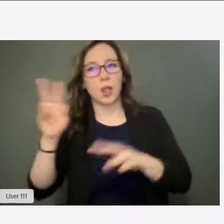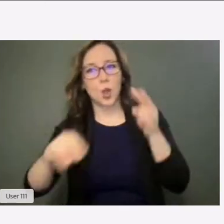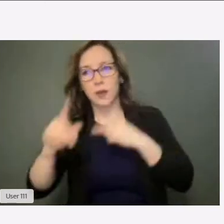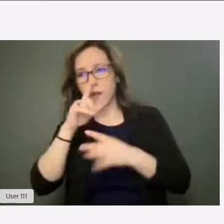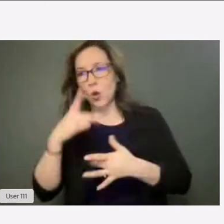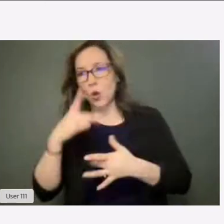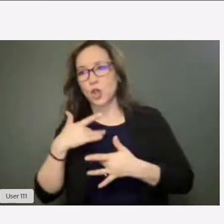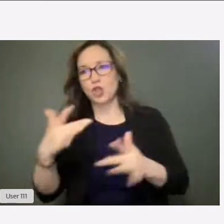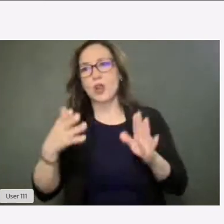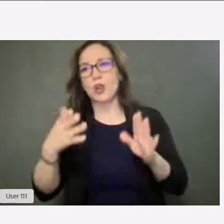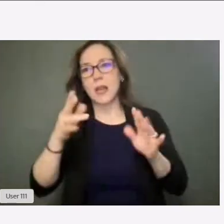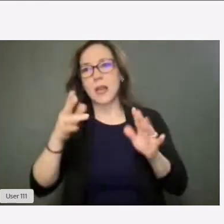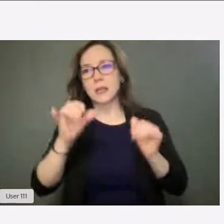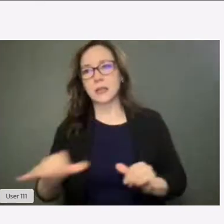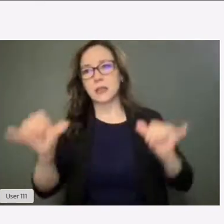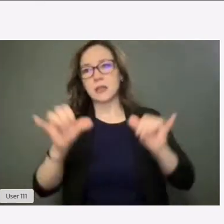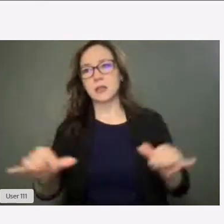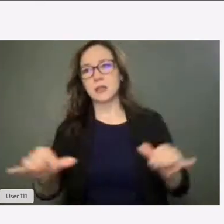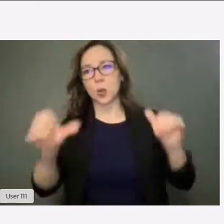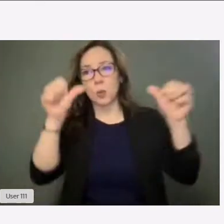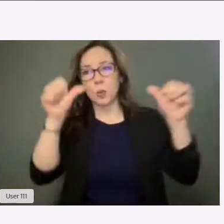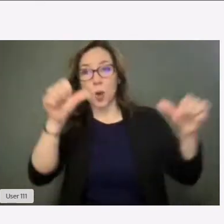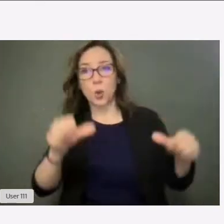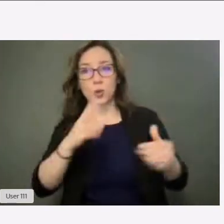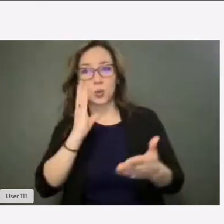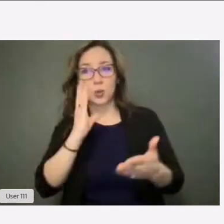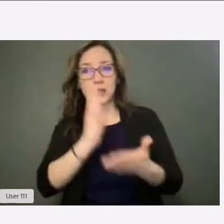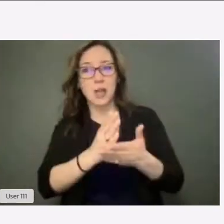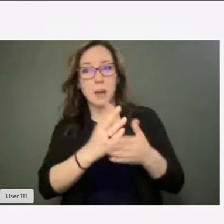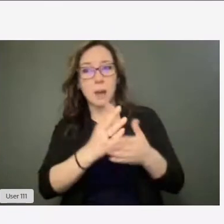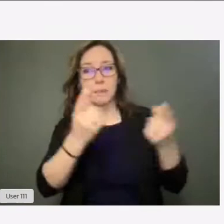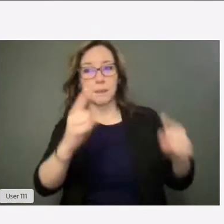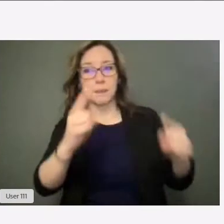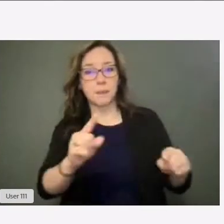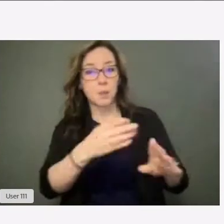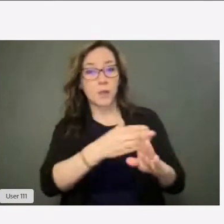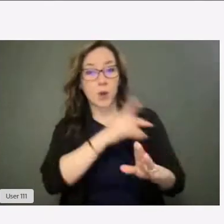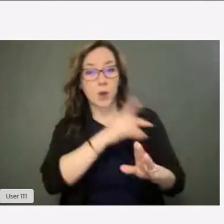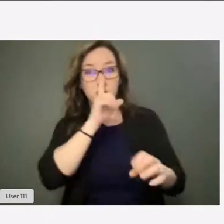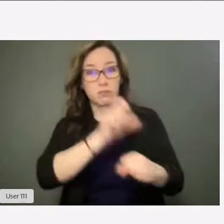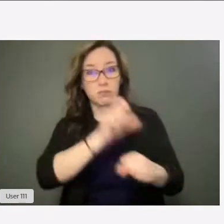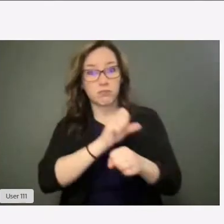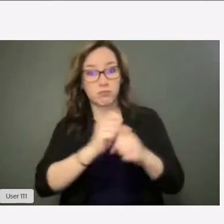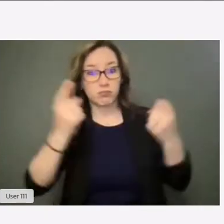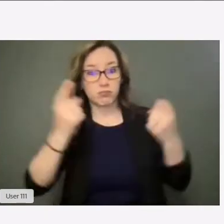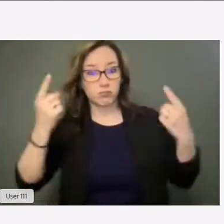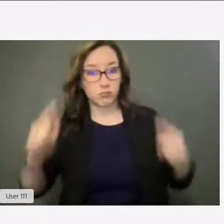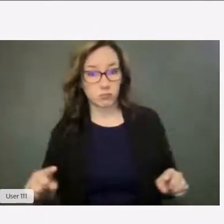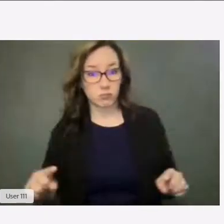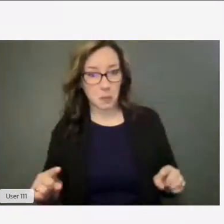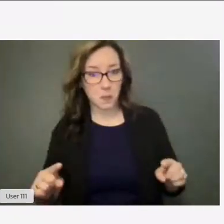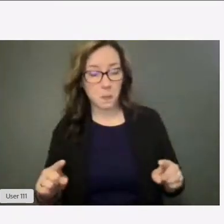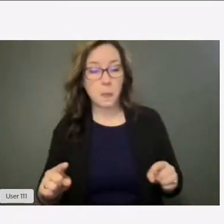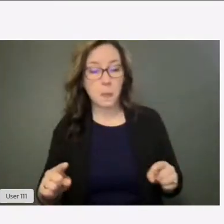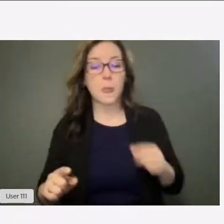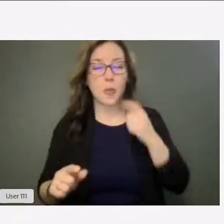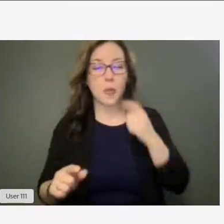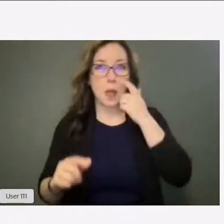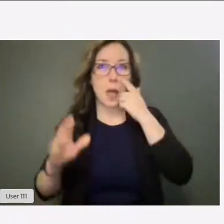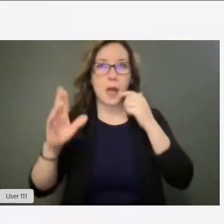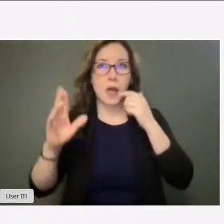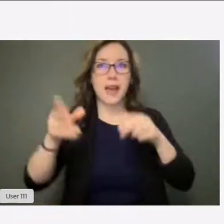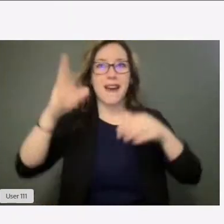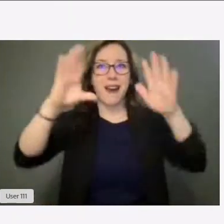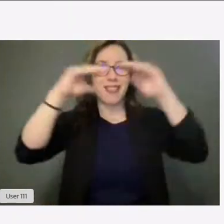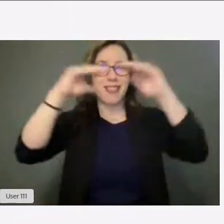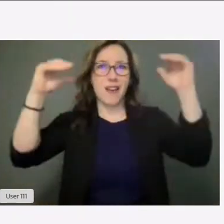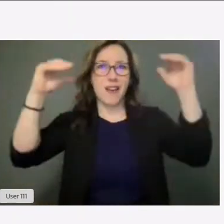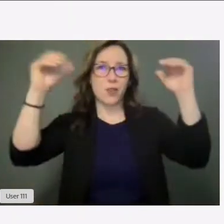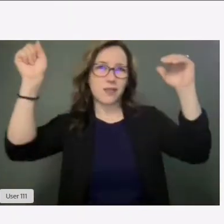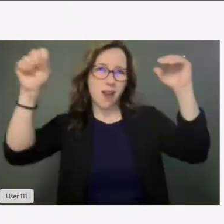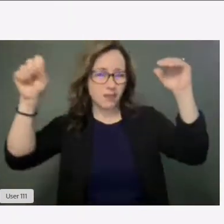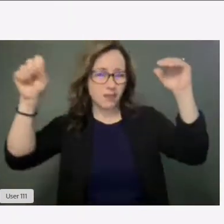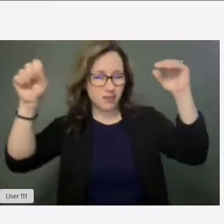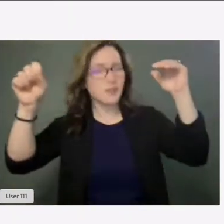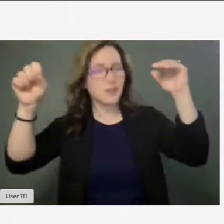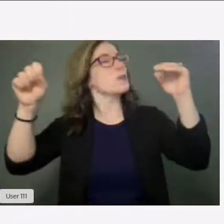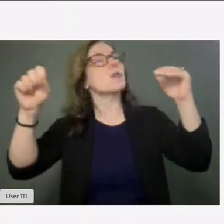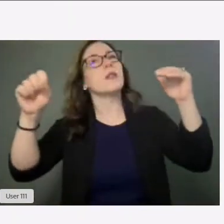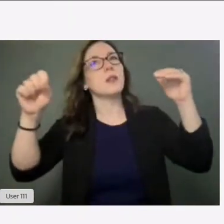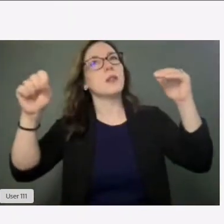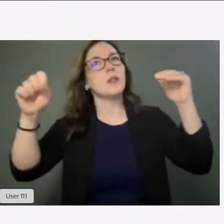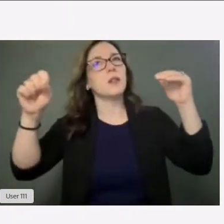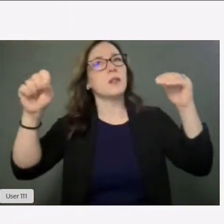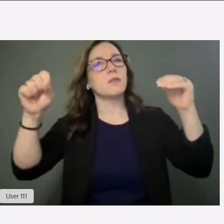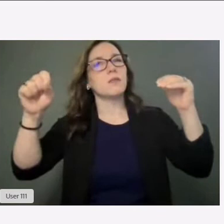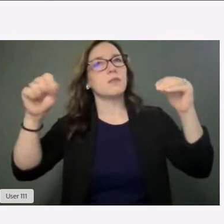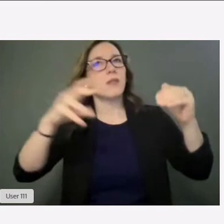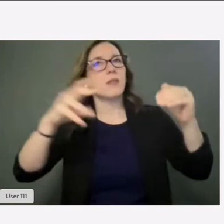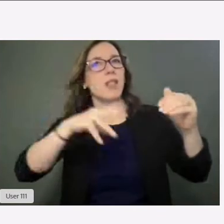and basically trying to stop incidents before they occur. So at a high level, yes, that type of thing would be